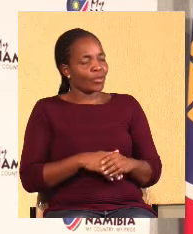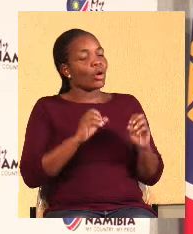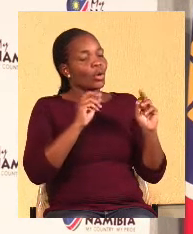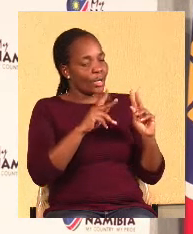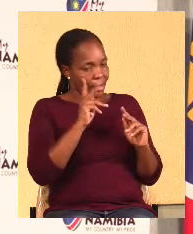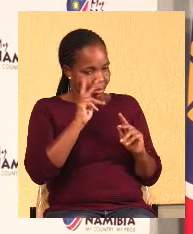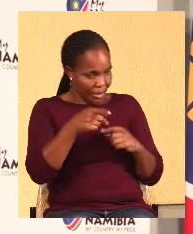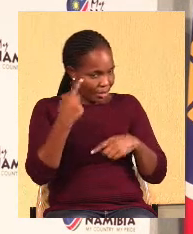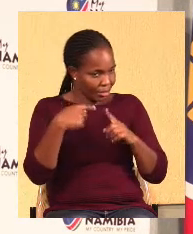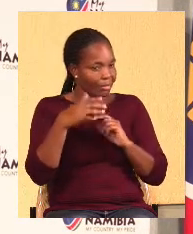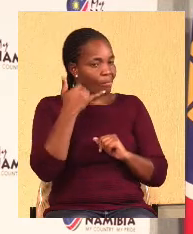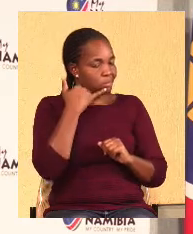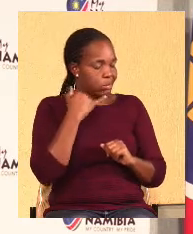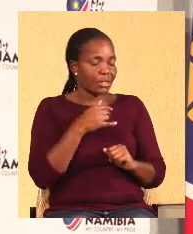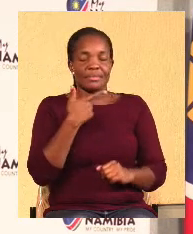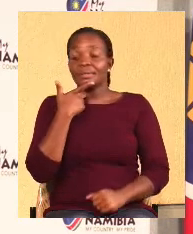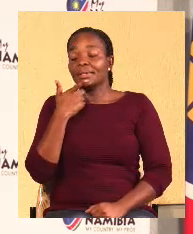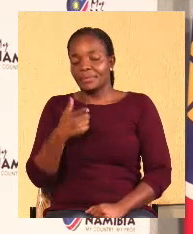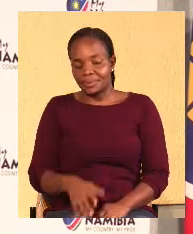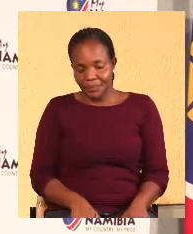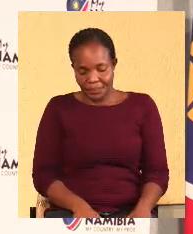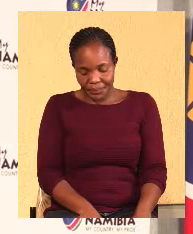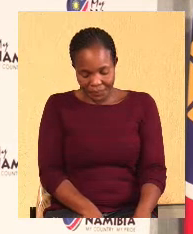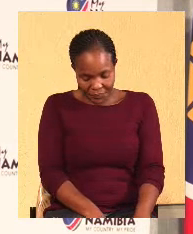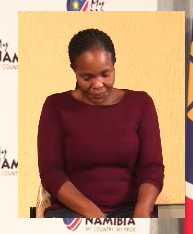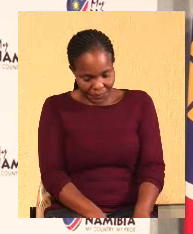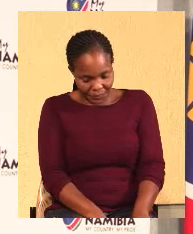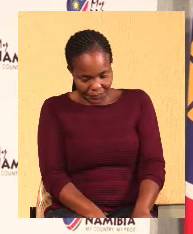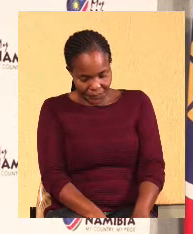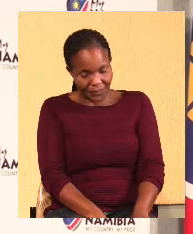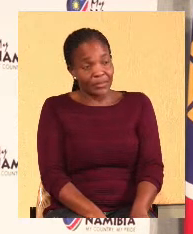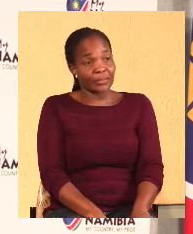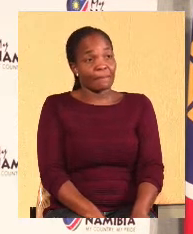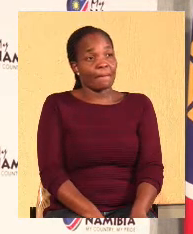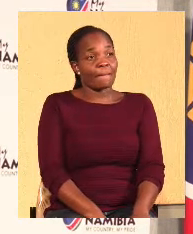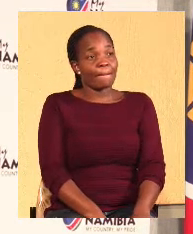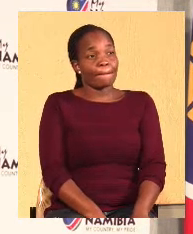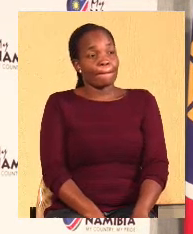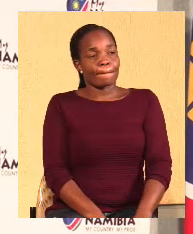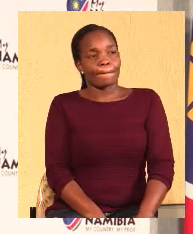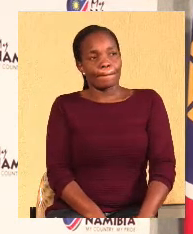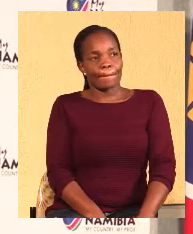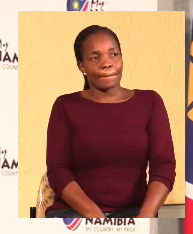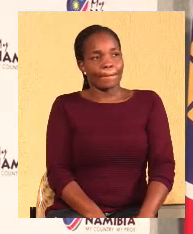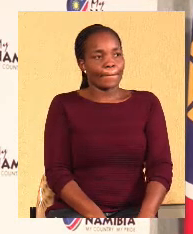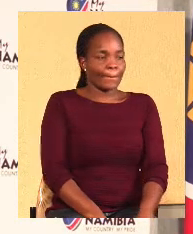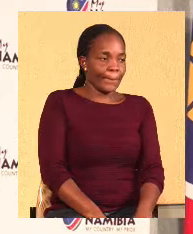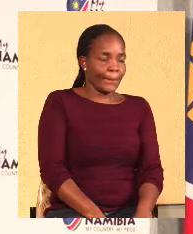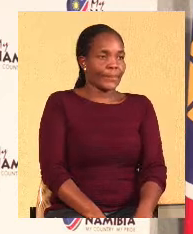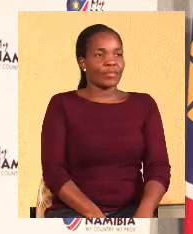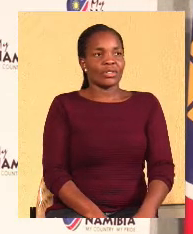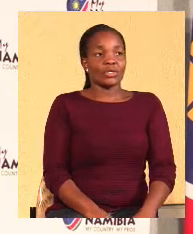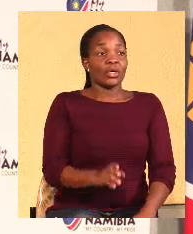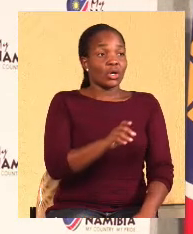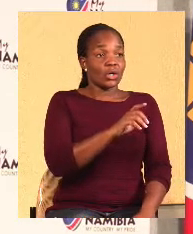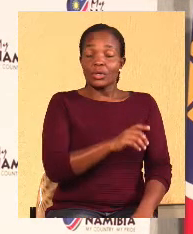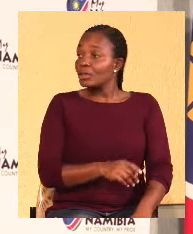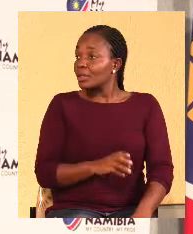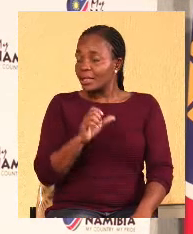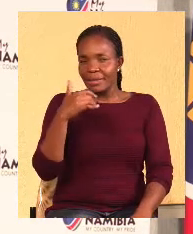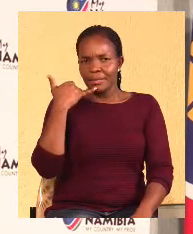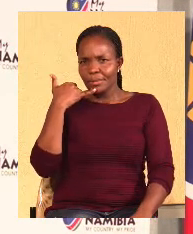call you again. Okay, thank you very much. All right. There was a question on public gathering. Do we have another